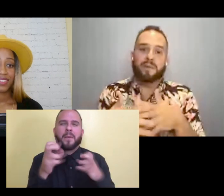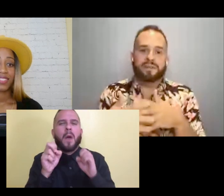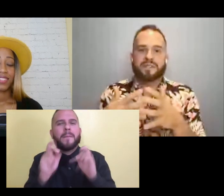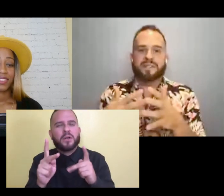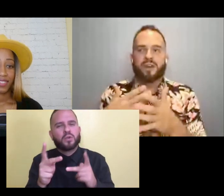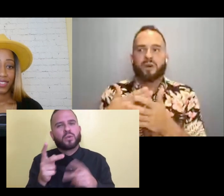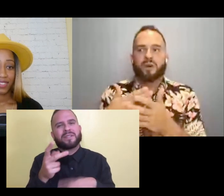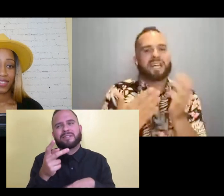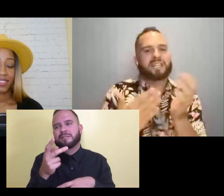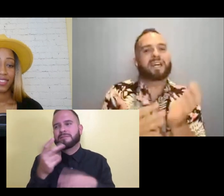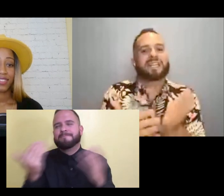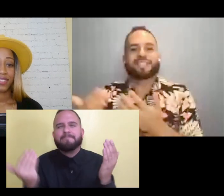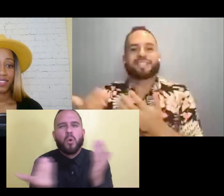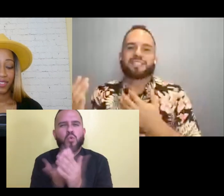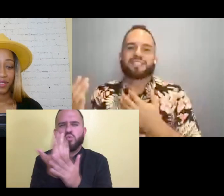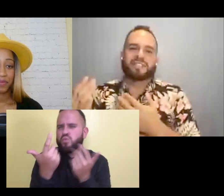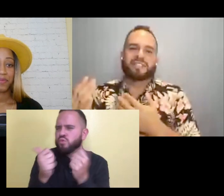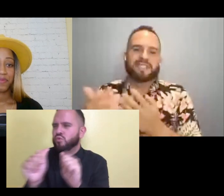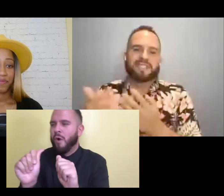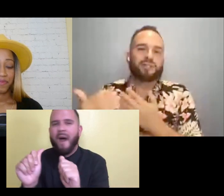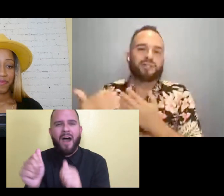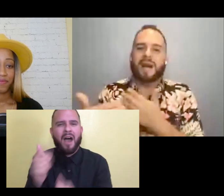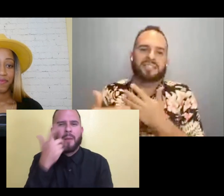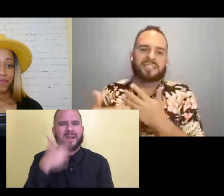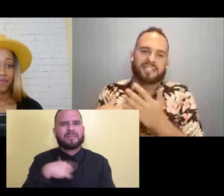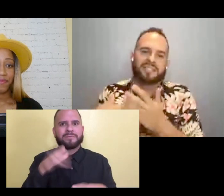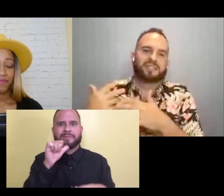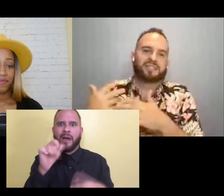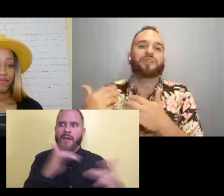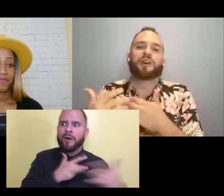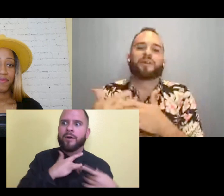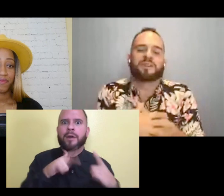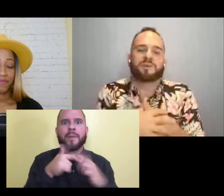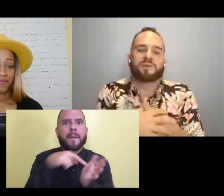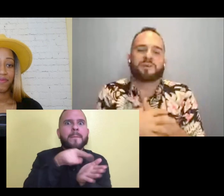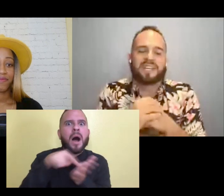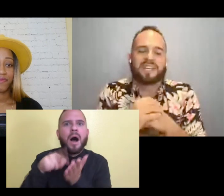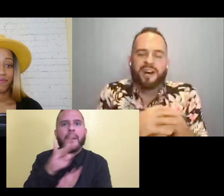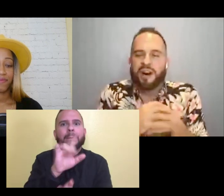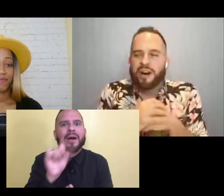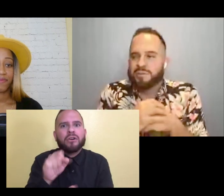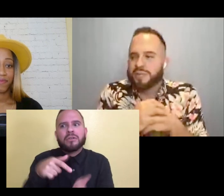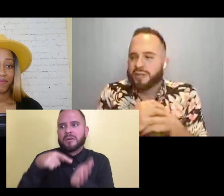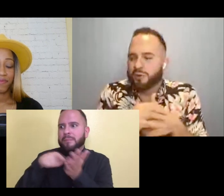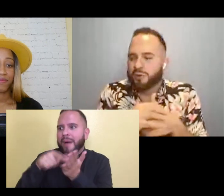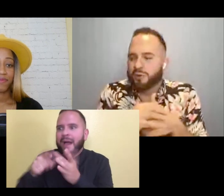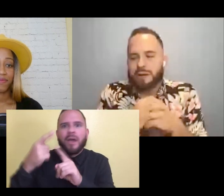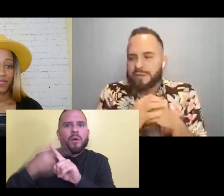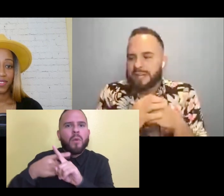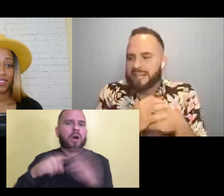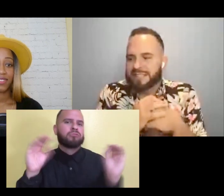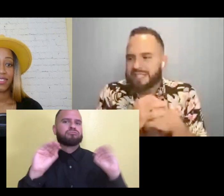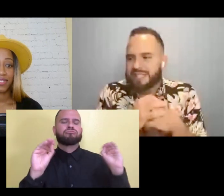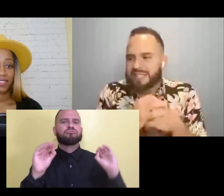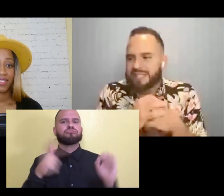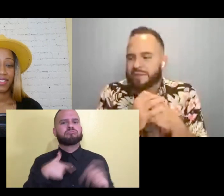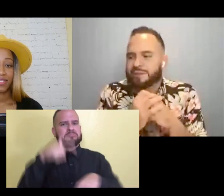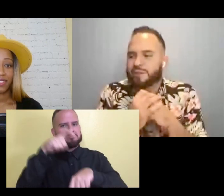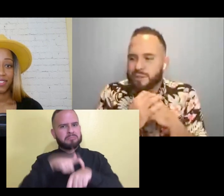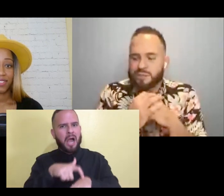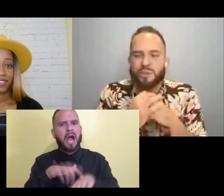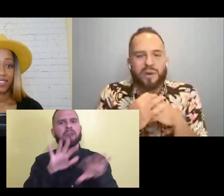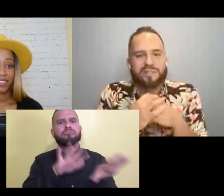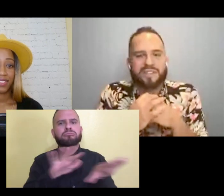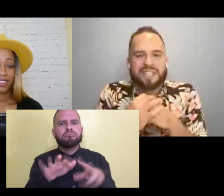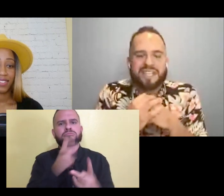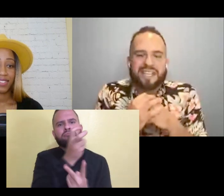make my bills while I transitioned to this new passion or this new career of mine. So my family, like I said, they've been